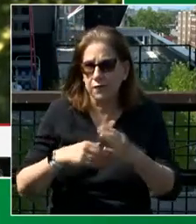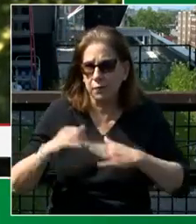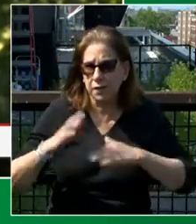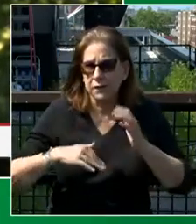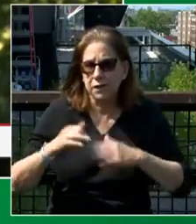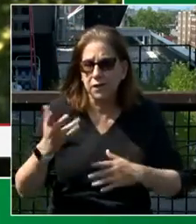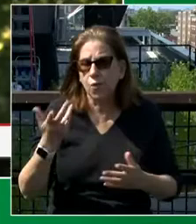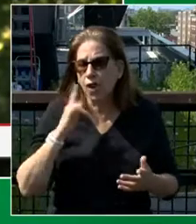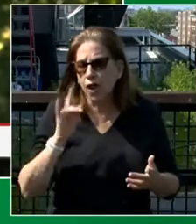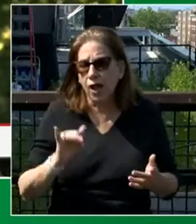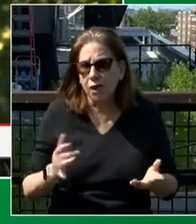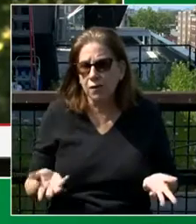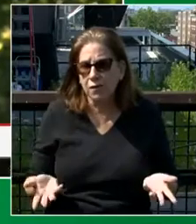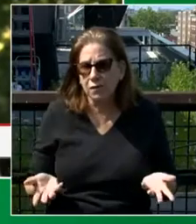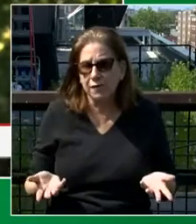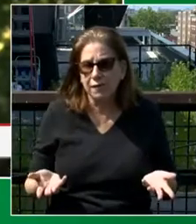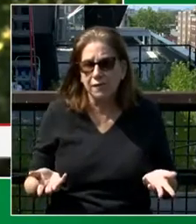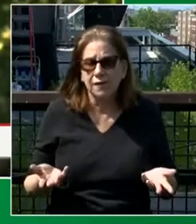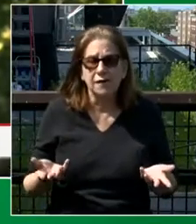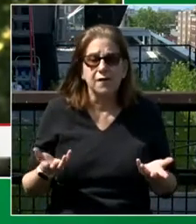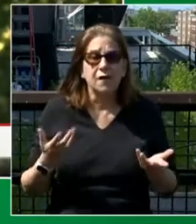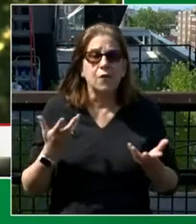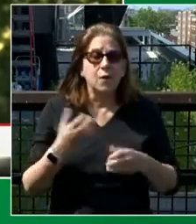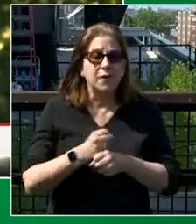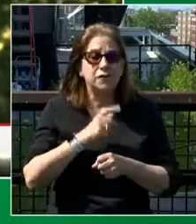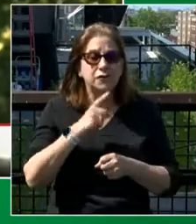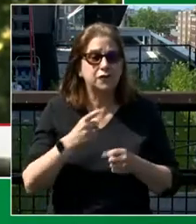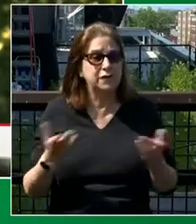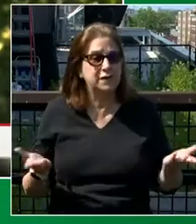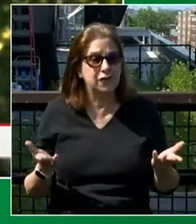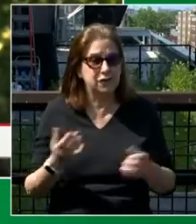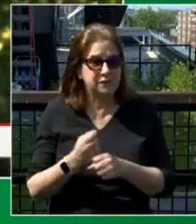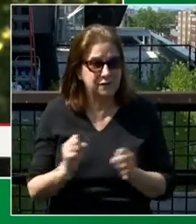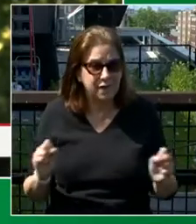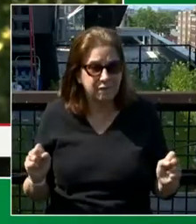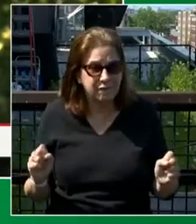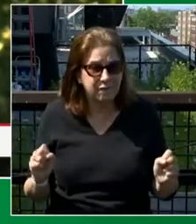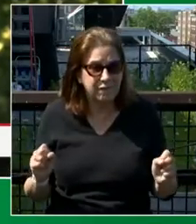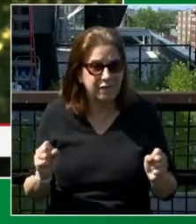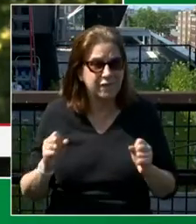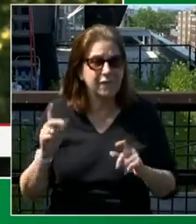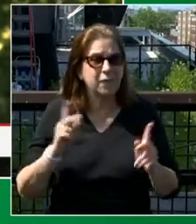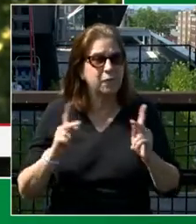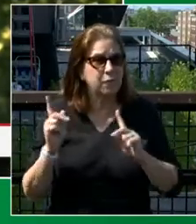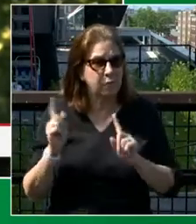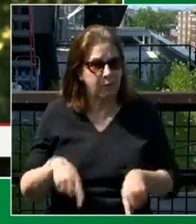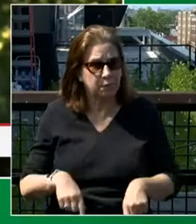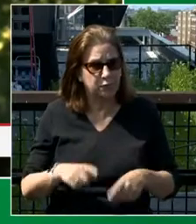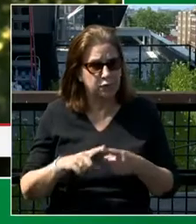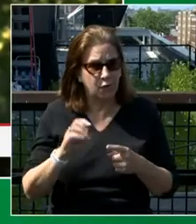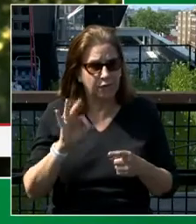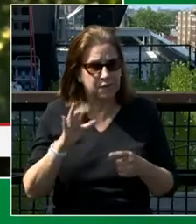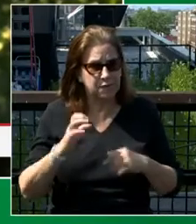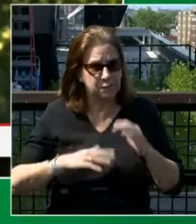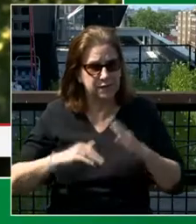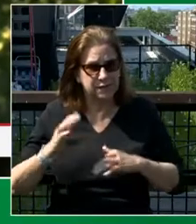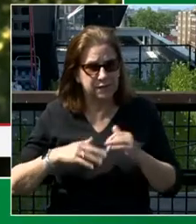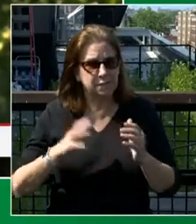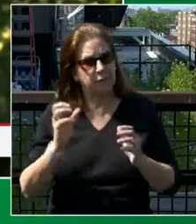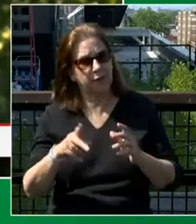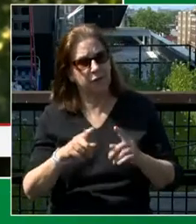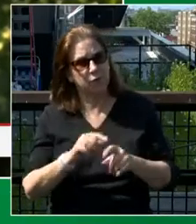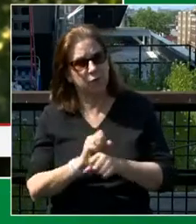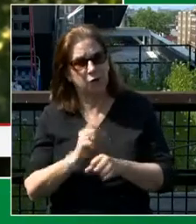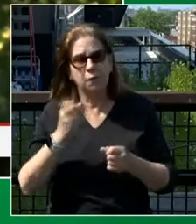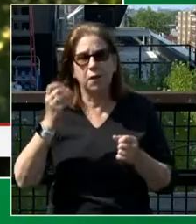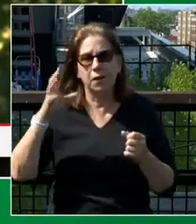safe and welcoming environment as people begin to come back to the office? And companies and employers determine how they're going